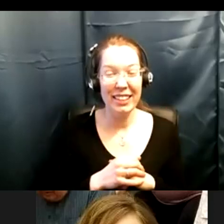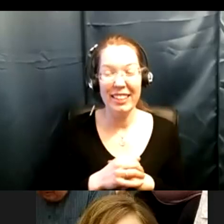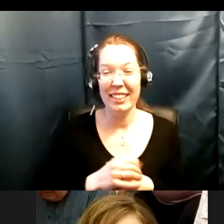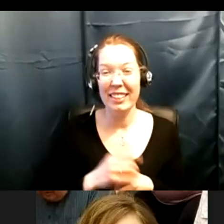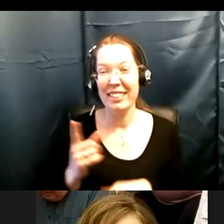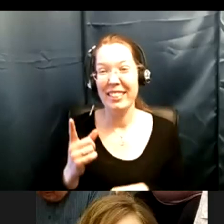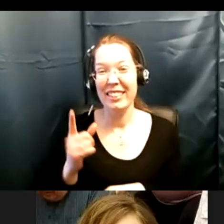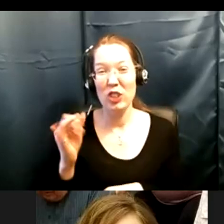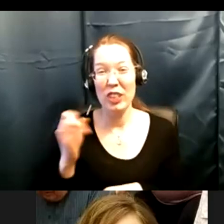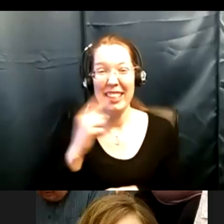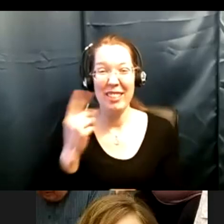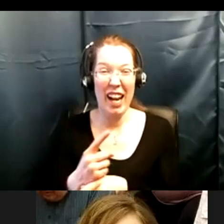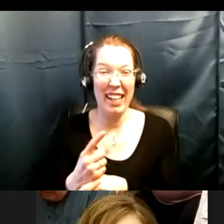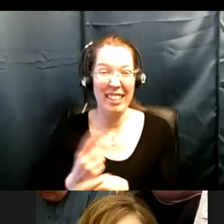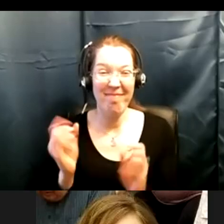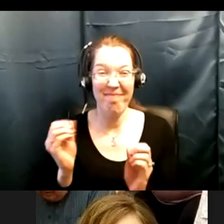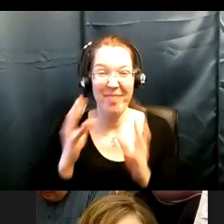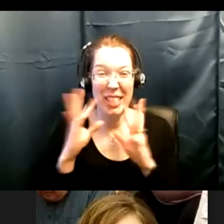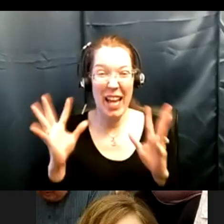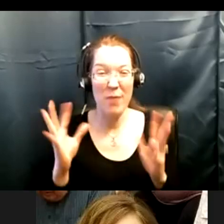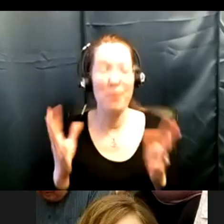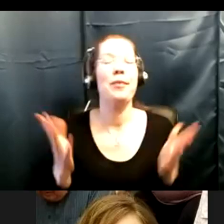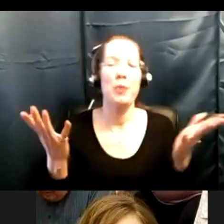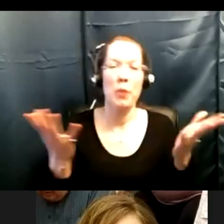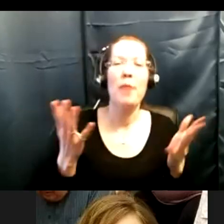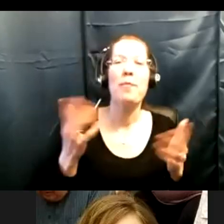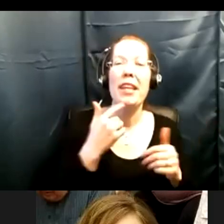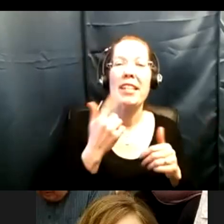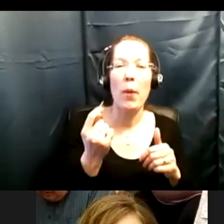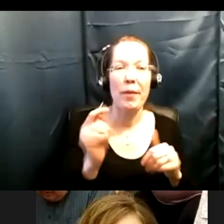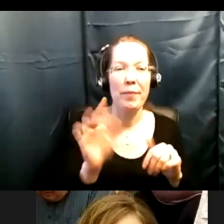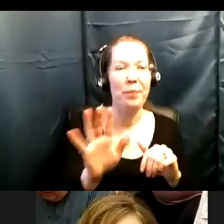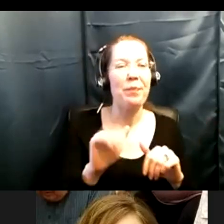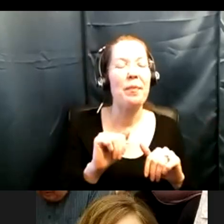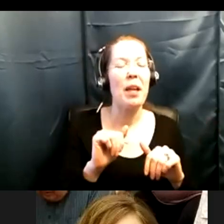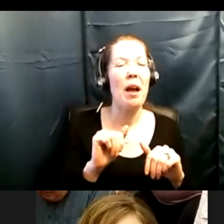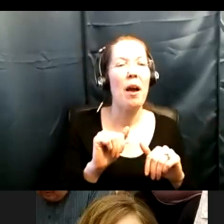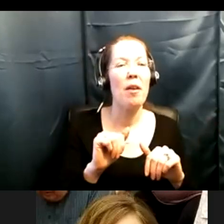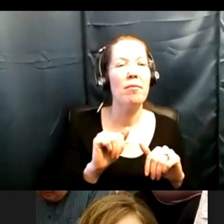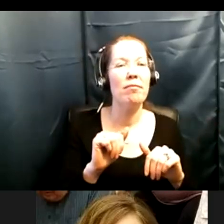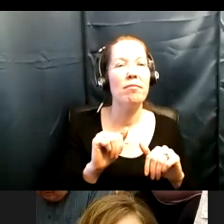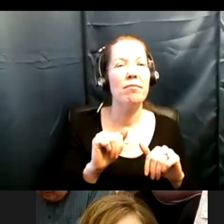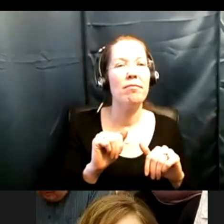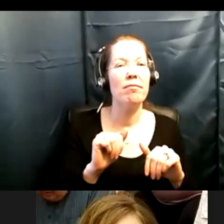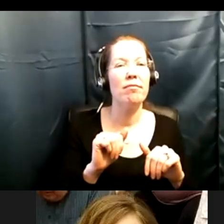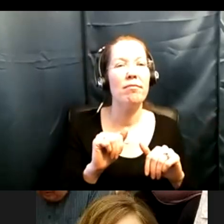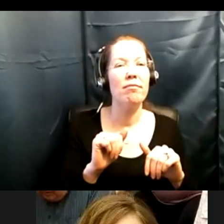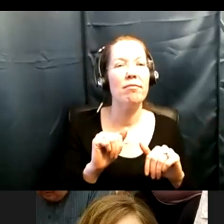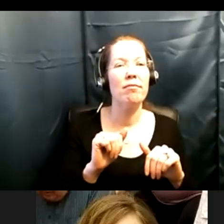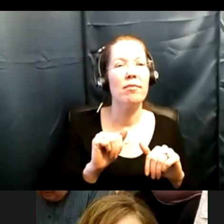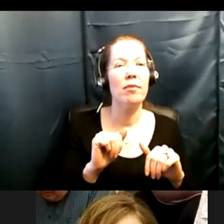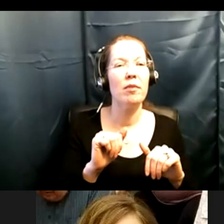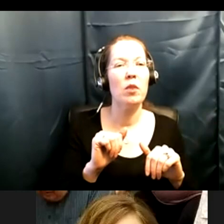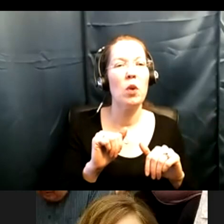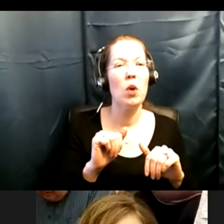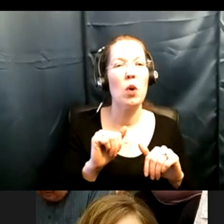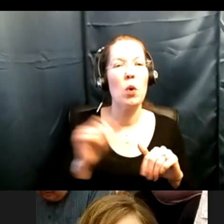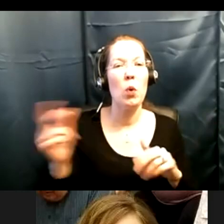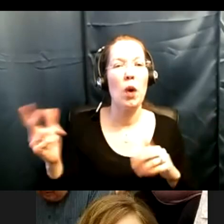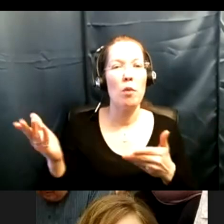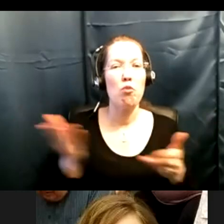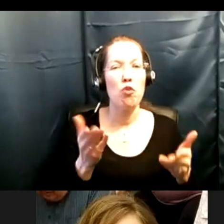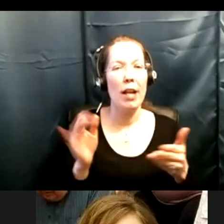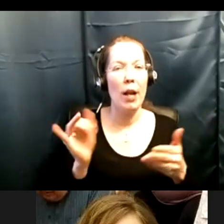Right. Oh, well, I'll tell you what, let's we're going to bring William on here